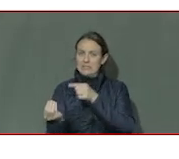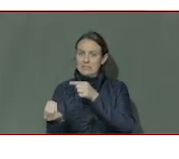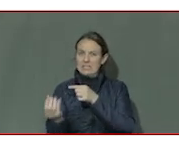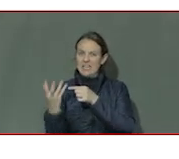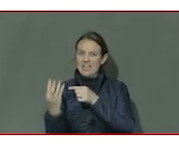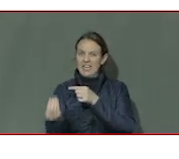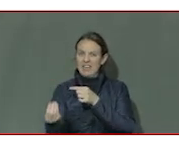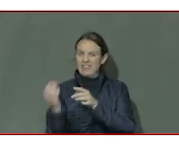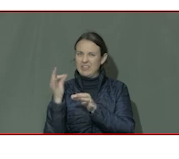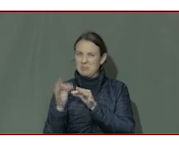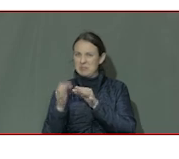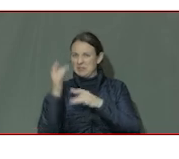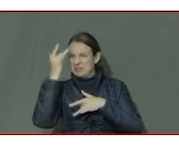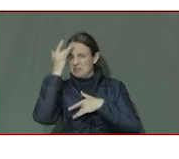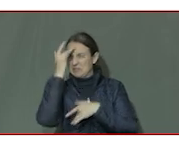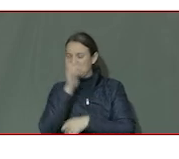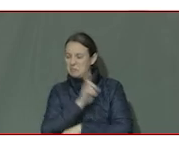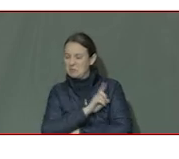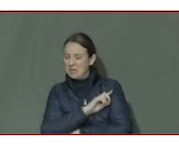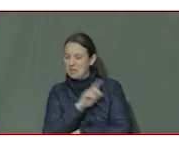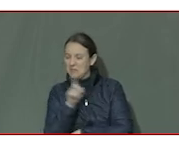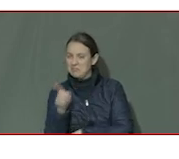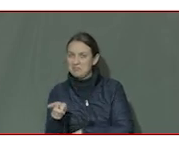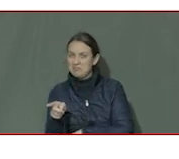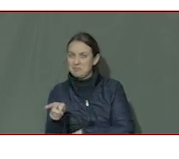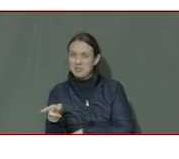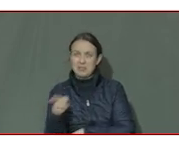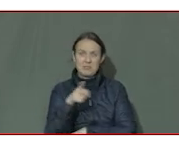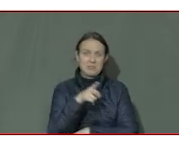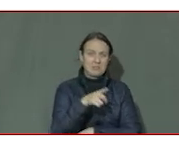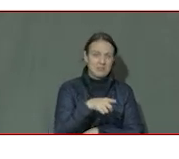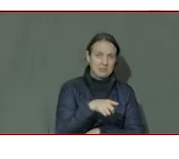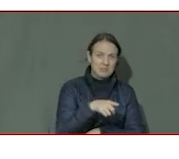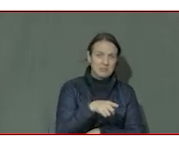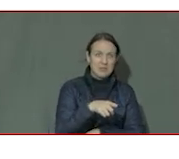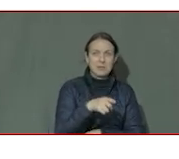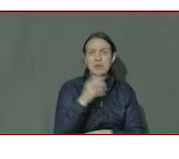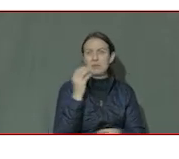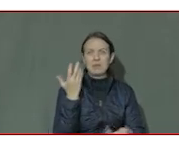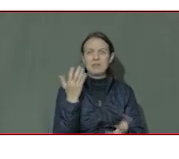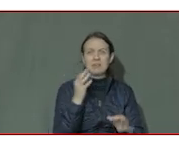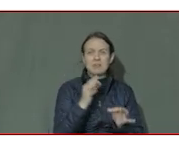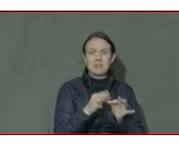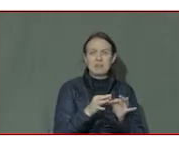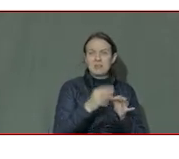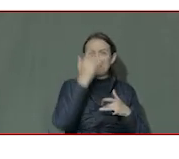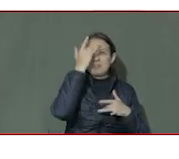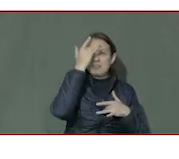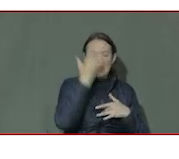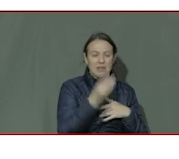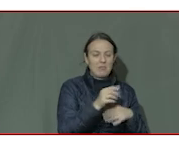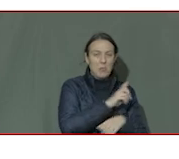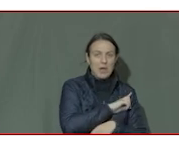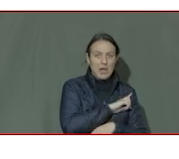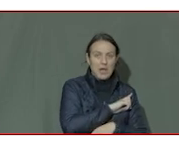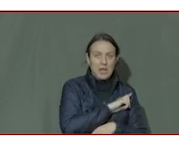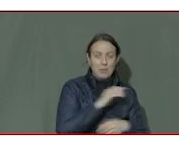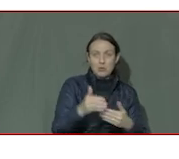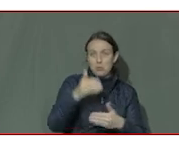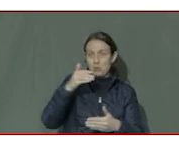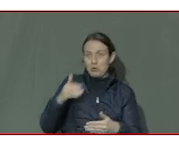hemophilia? Why is this child having an extra finger? You must be able to state the parents are like